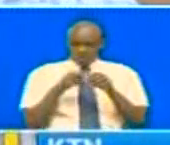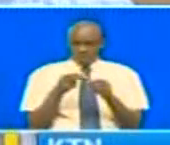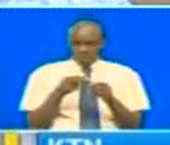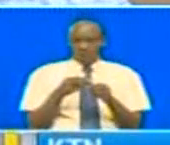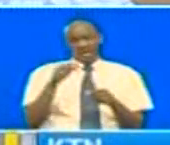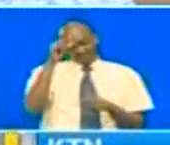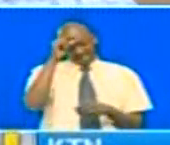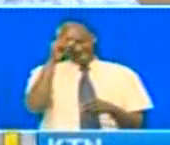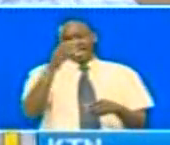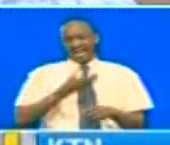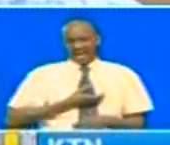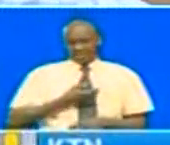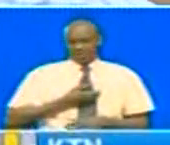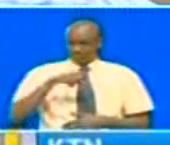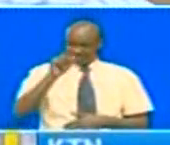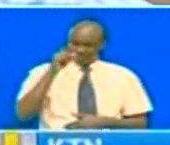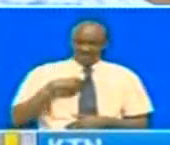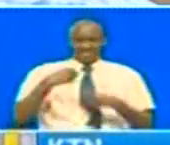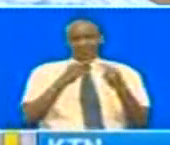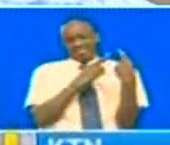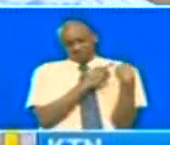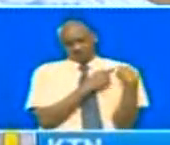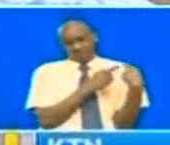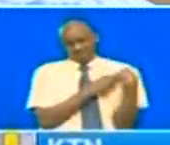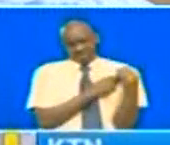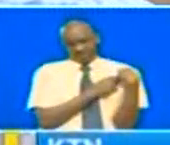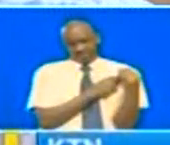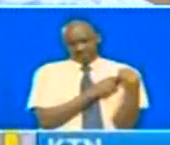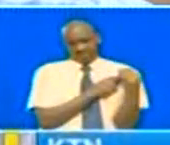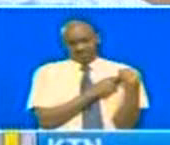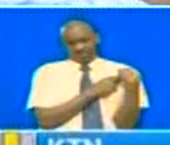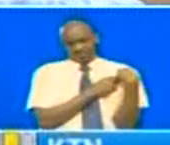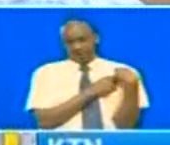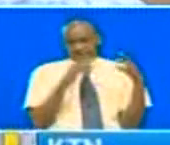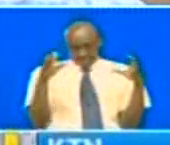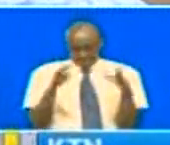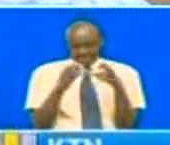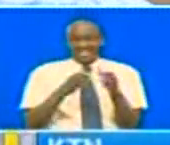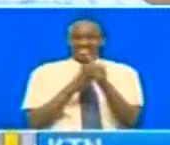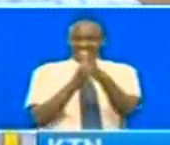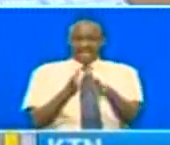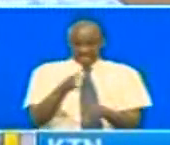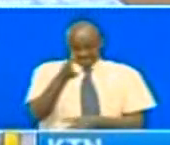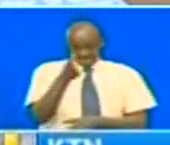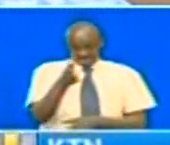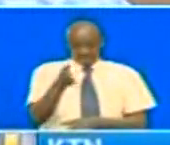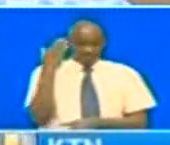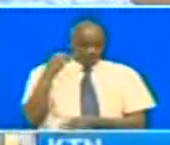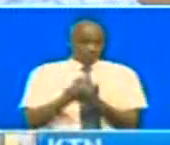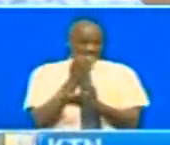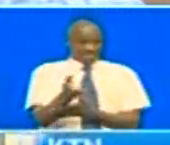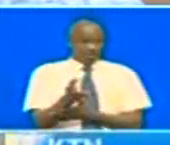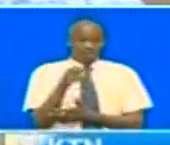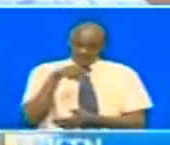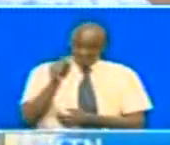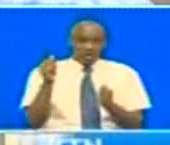the National Governing Council therefore mandated that the party leader, who was legally still in the office,